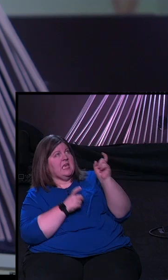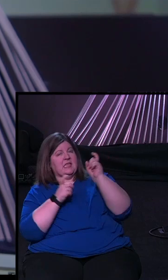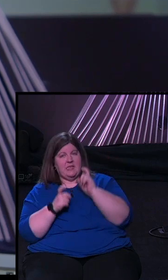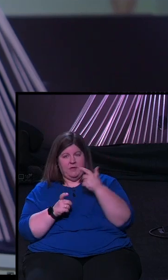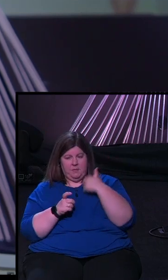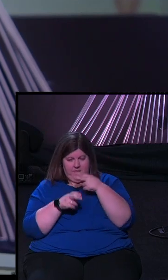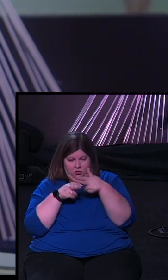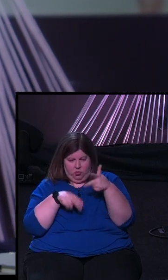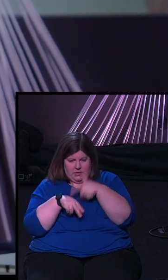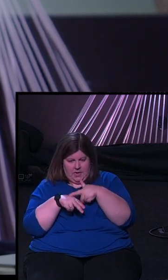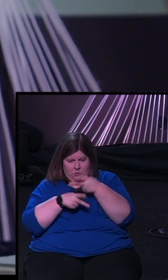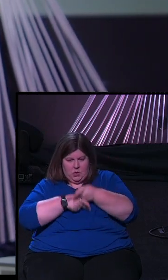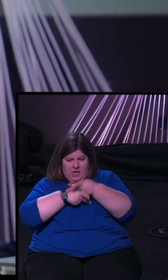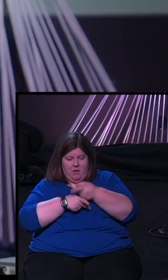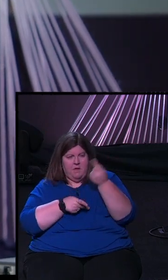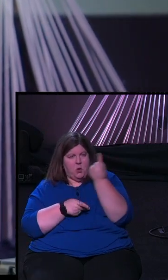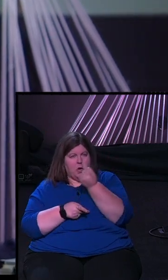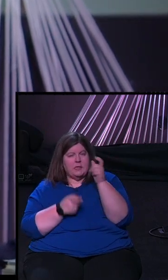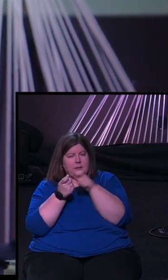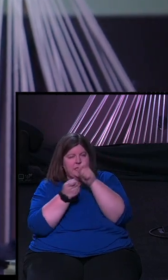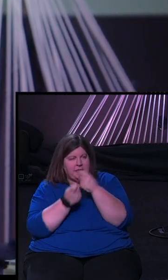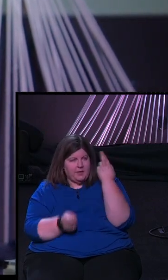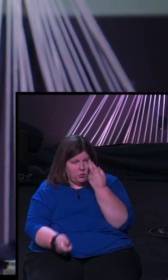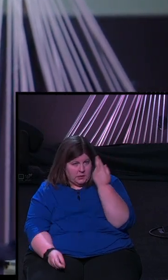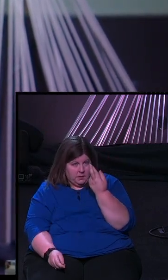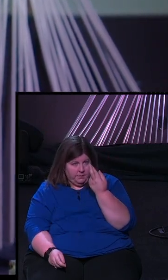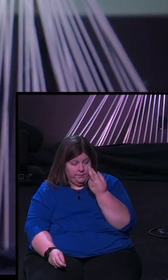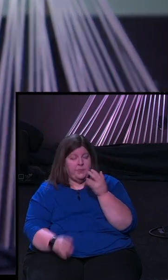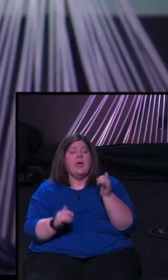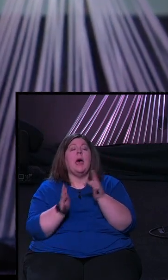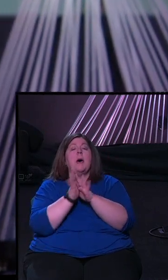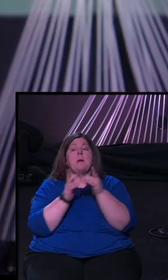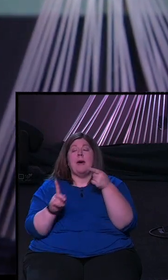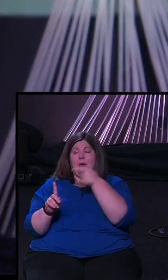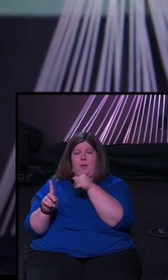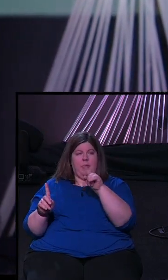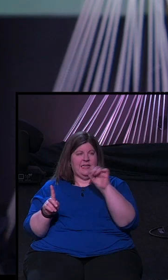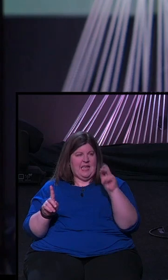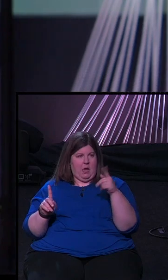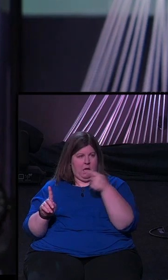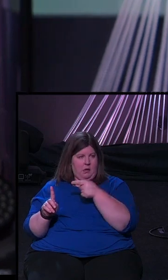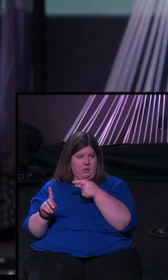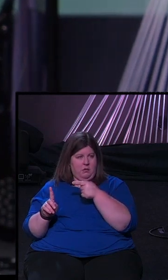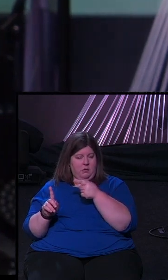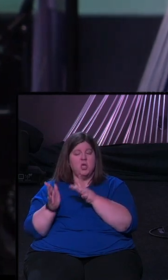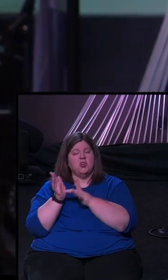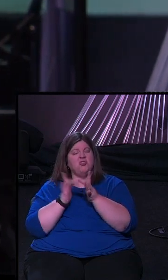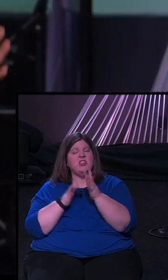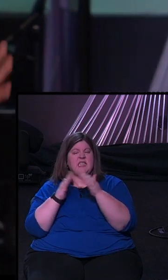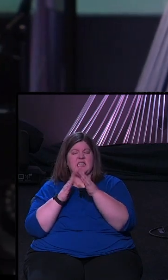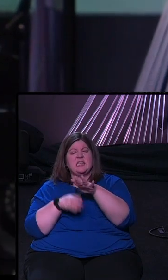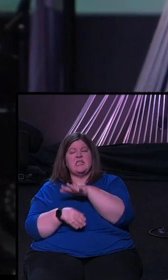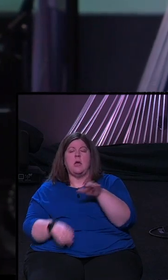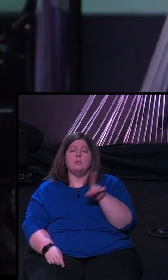purpose. So let's go back to our friend Zach. Jesus is walking through Jericho, extraordinarily wealthy. All